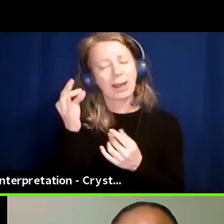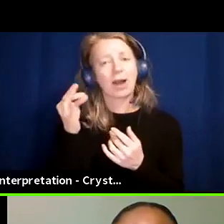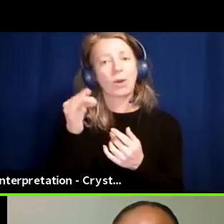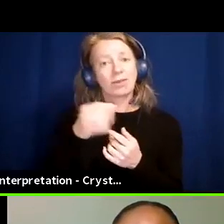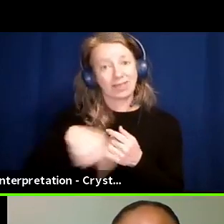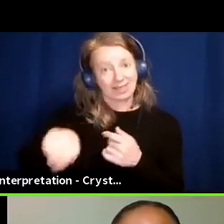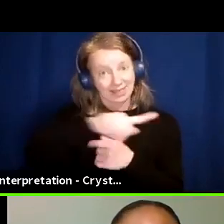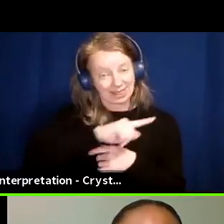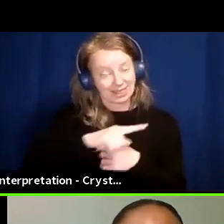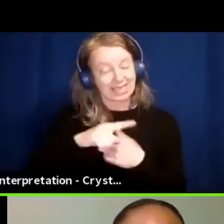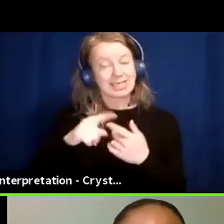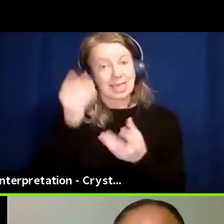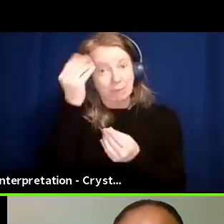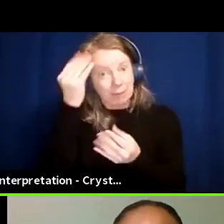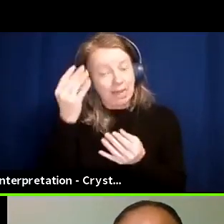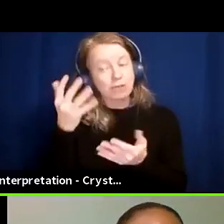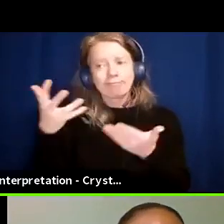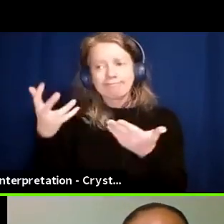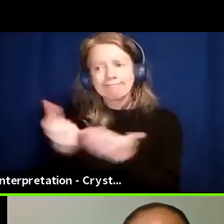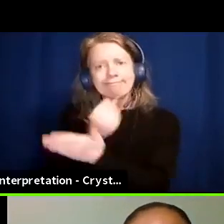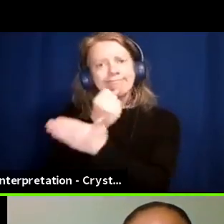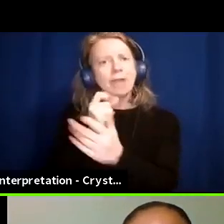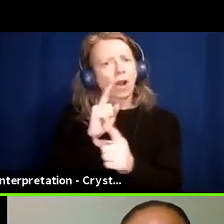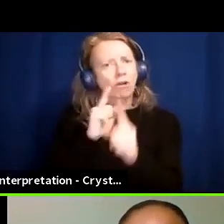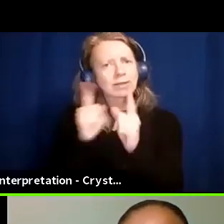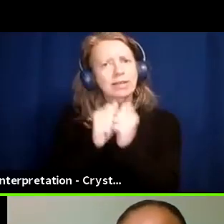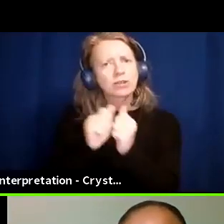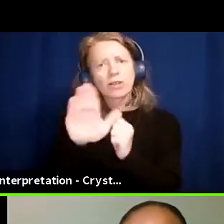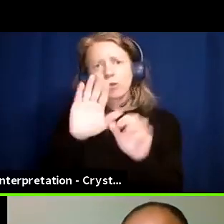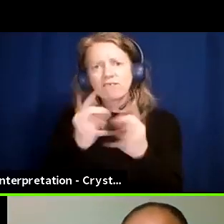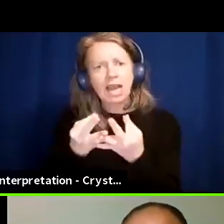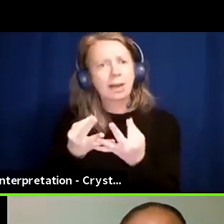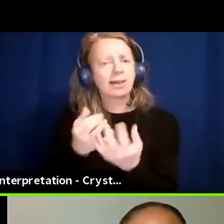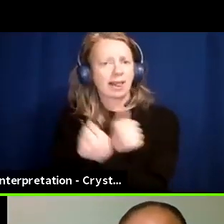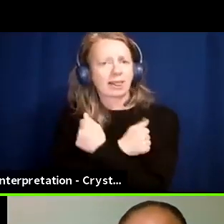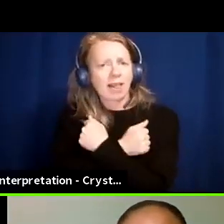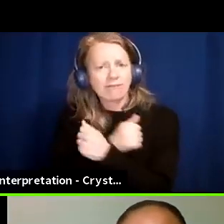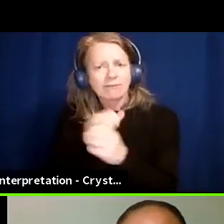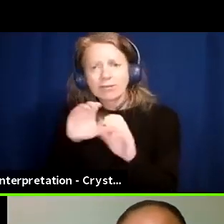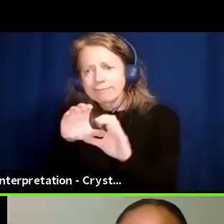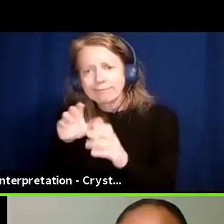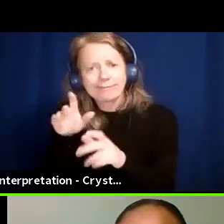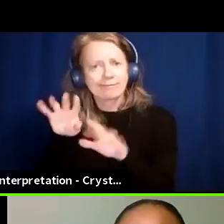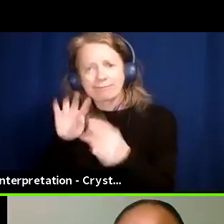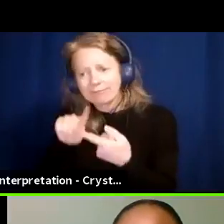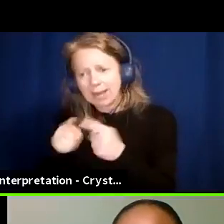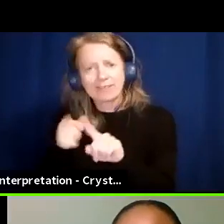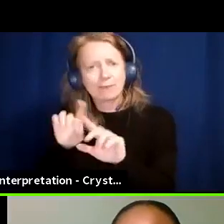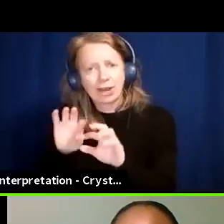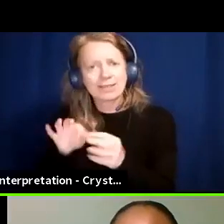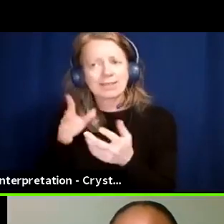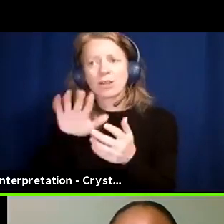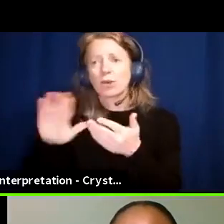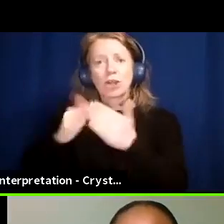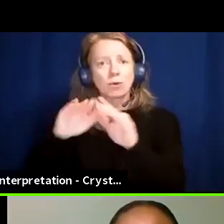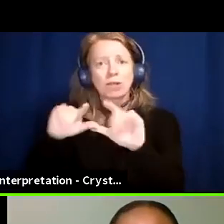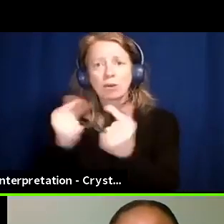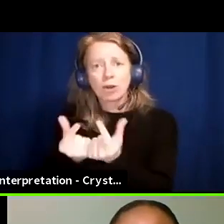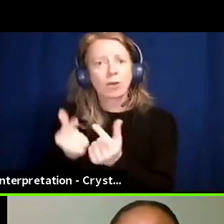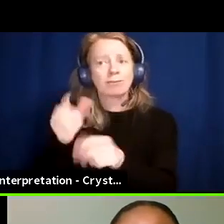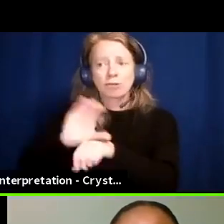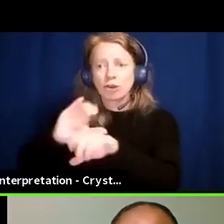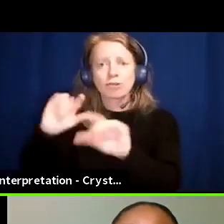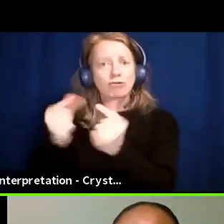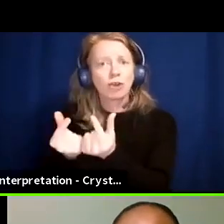ones, one of your community groups or your faith group, or maybe your neighborhood association, to make sure that they have the